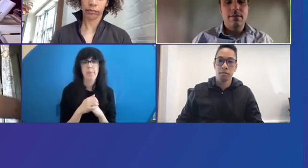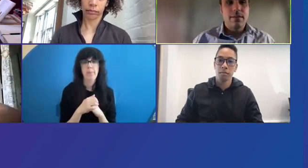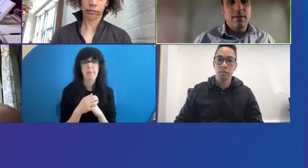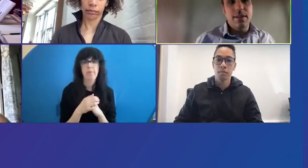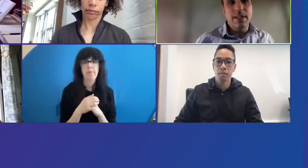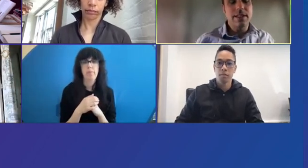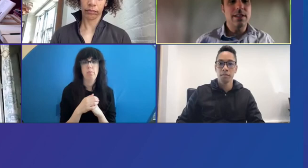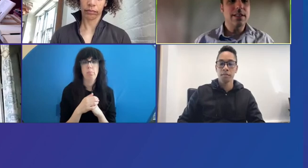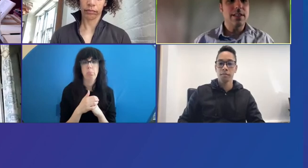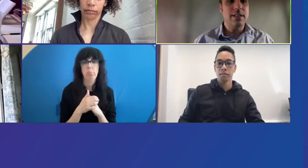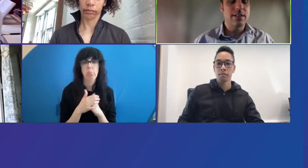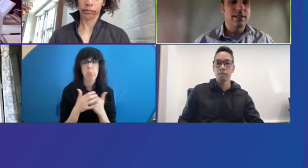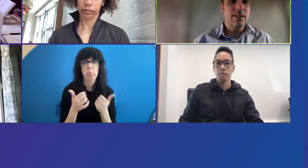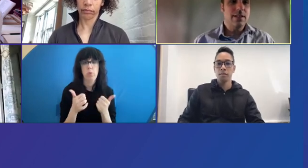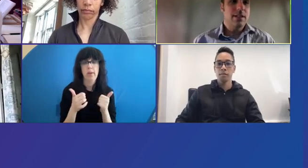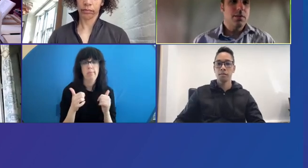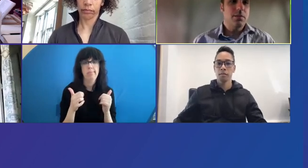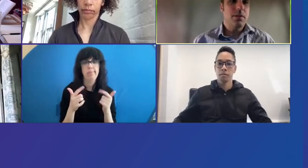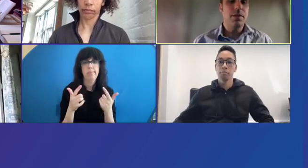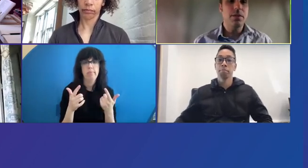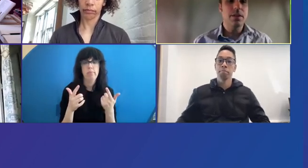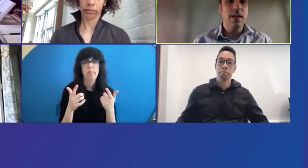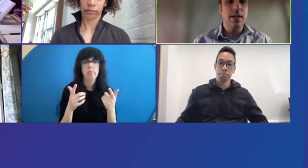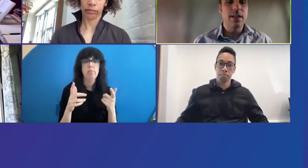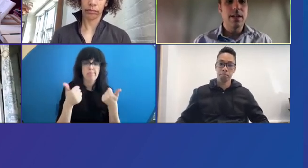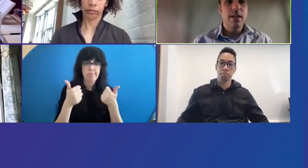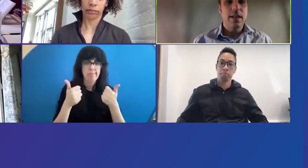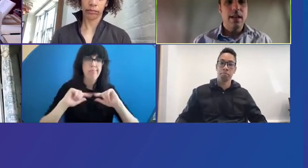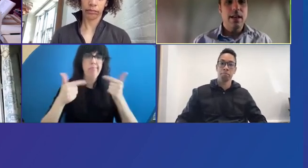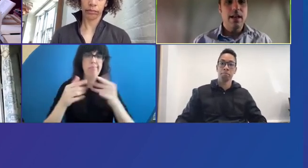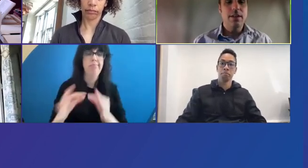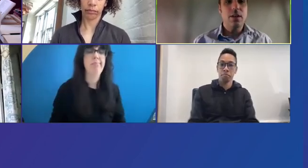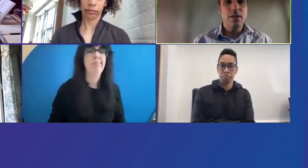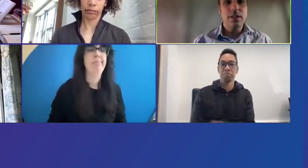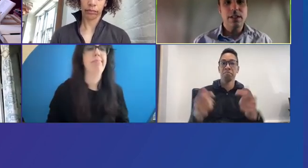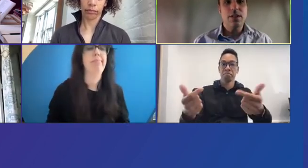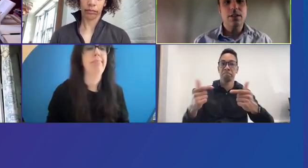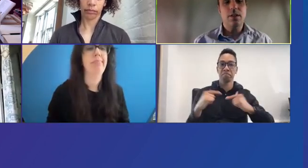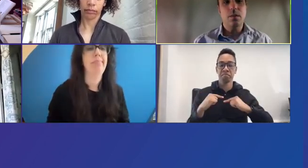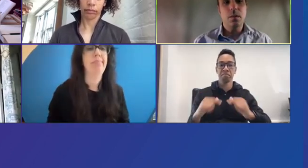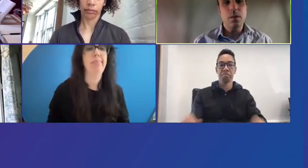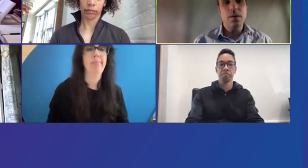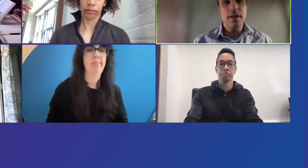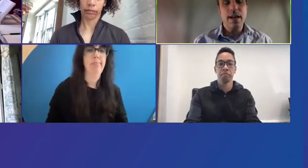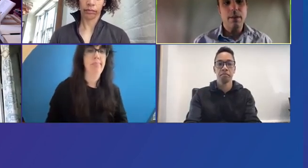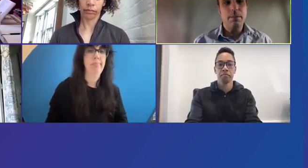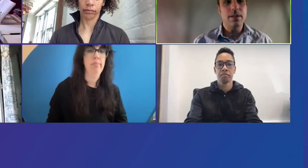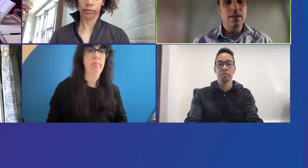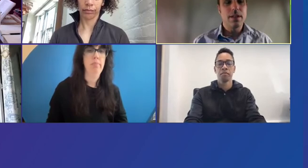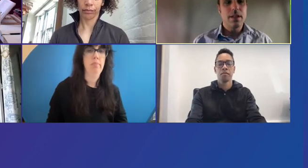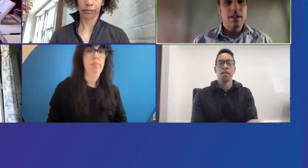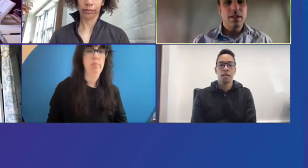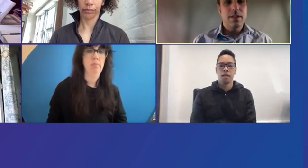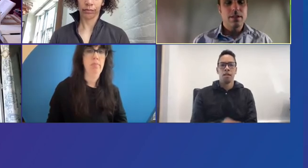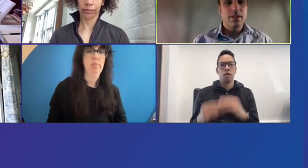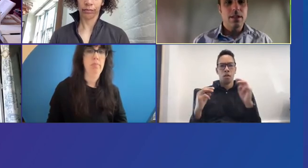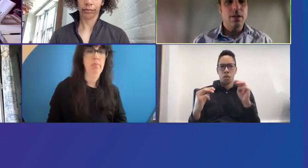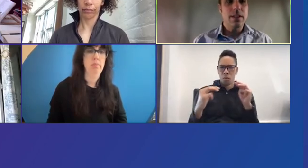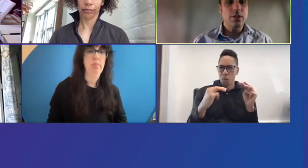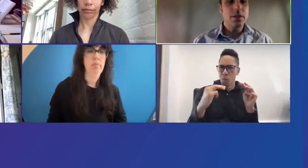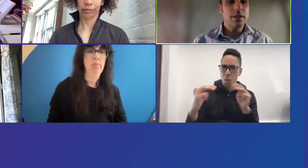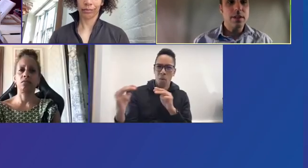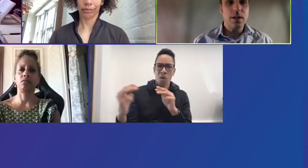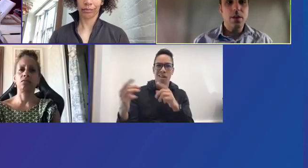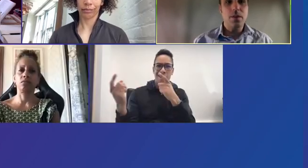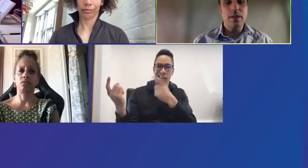created this dissonance. And this is what we feel today. And the colonization, the war that happened, you